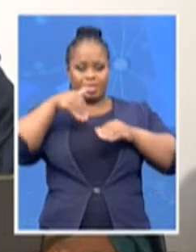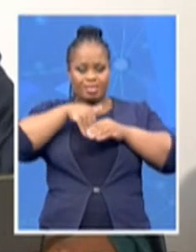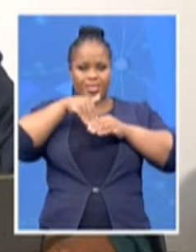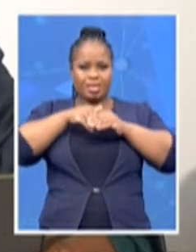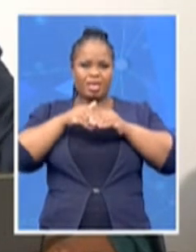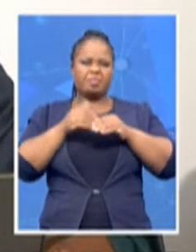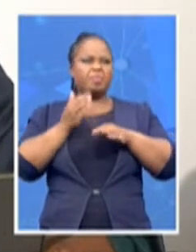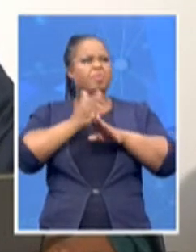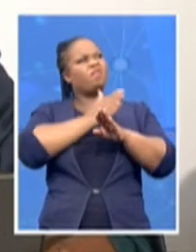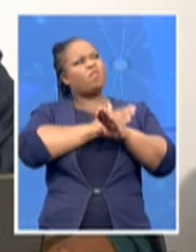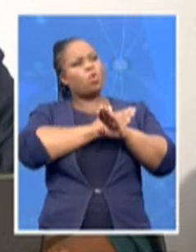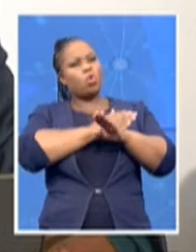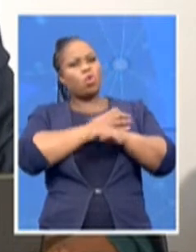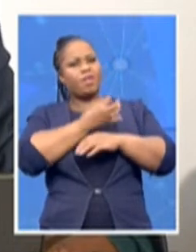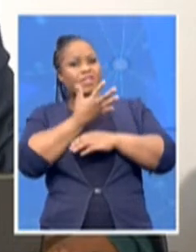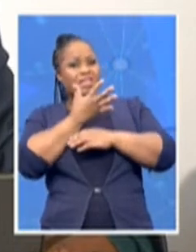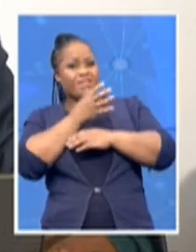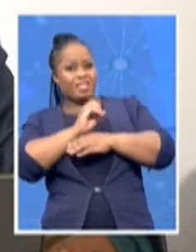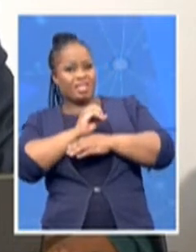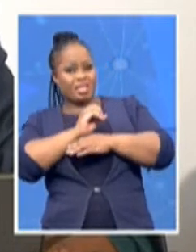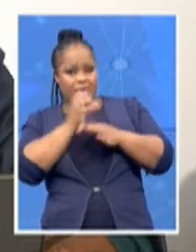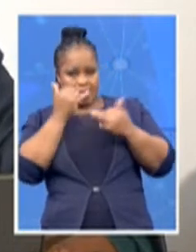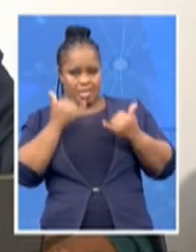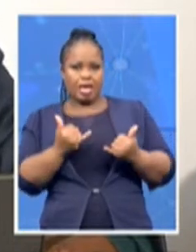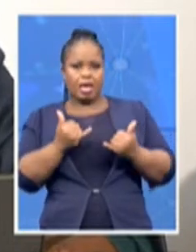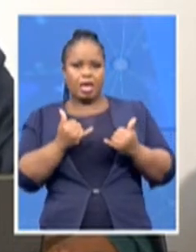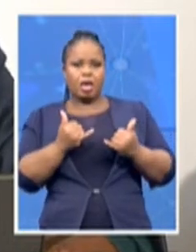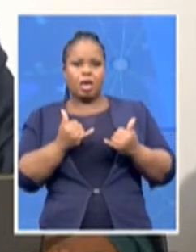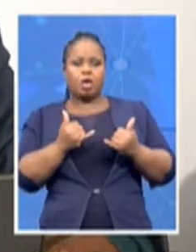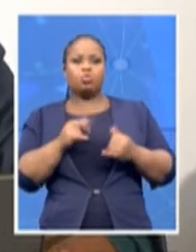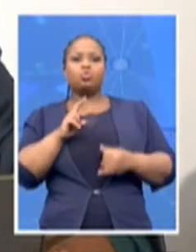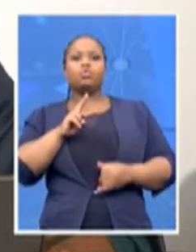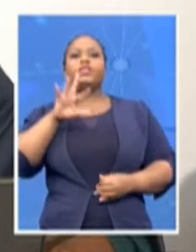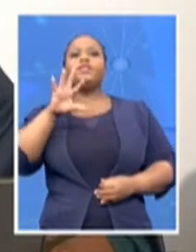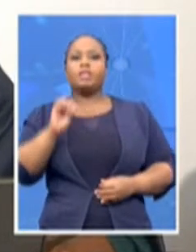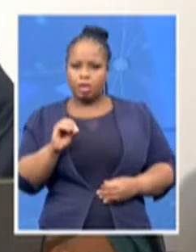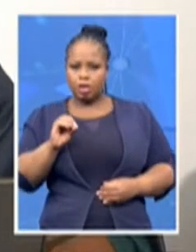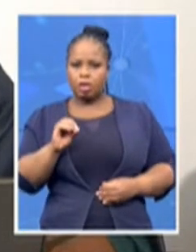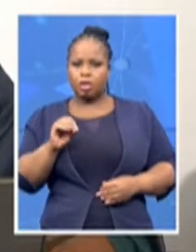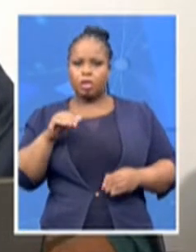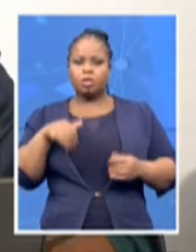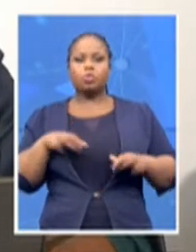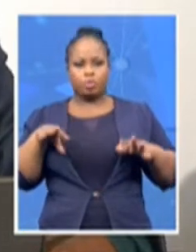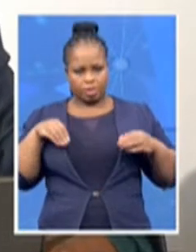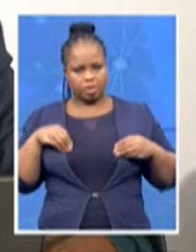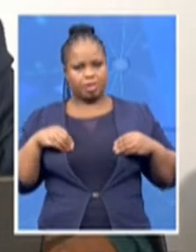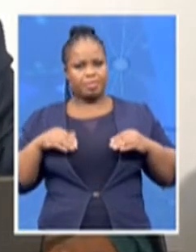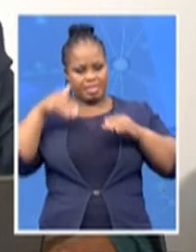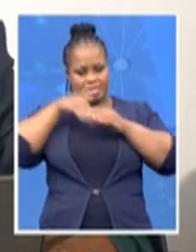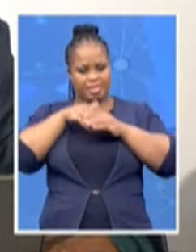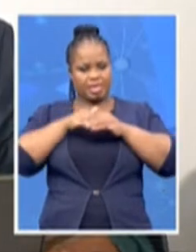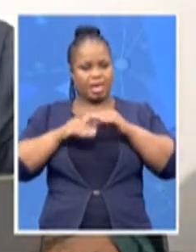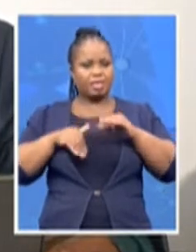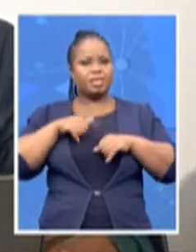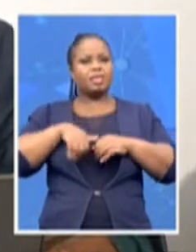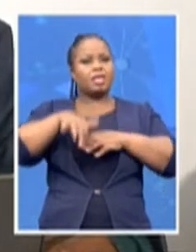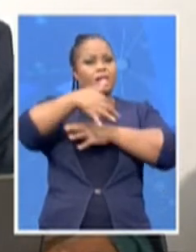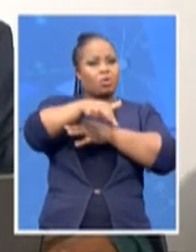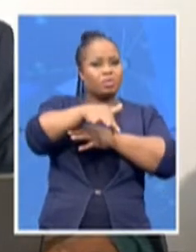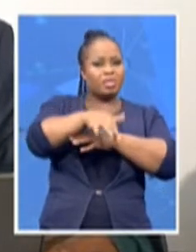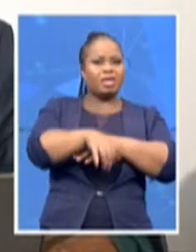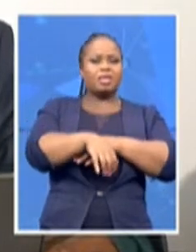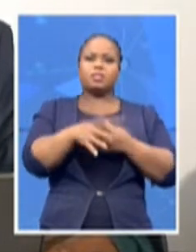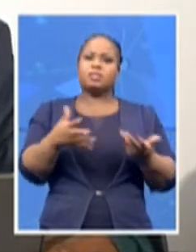250. So 5 times more people in the indoors and 500 outdoors. It's because of the fact that, as I've